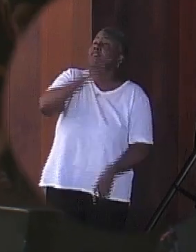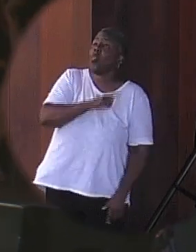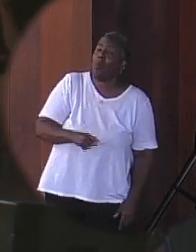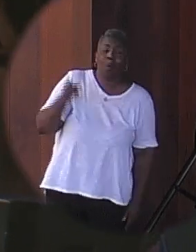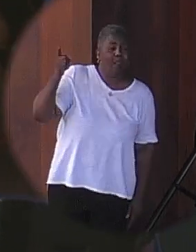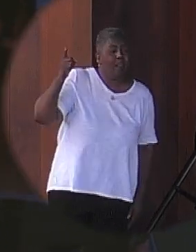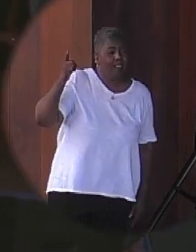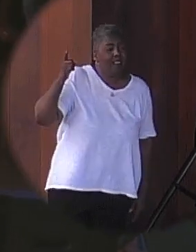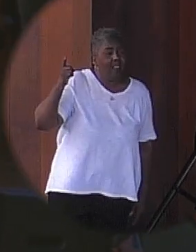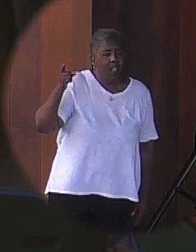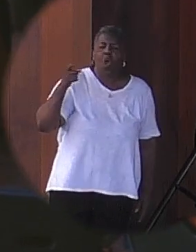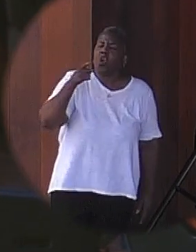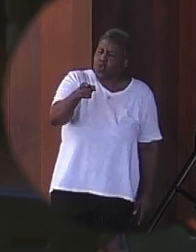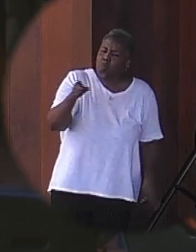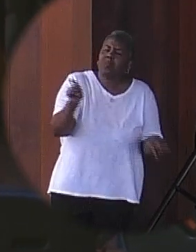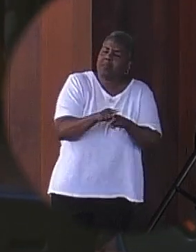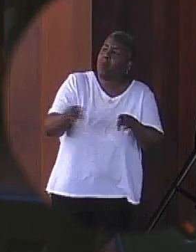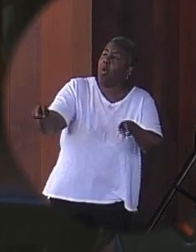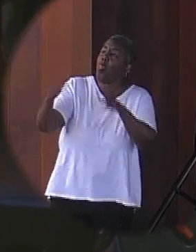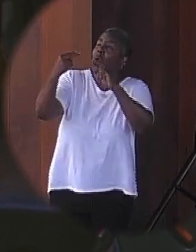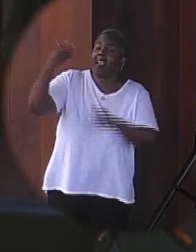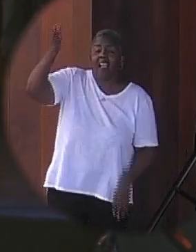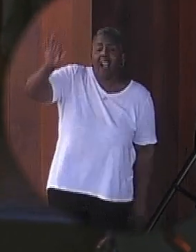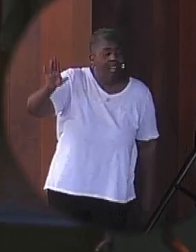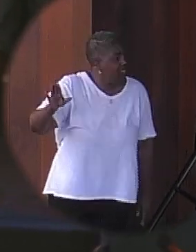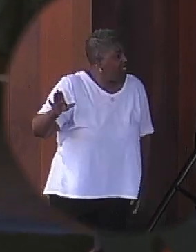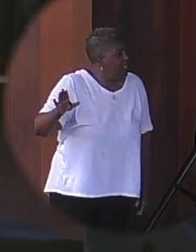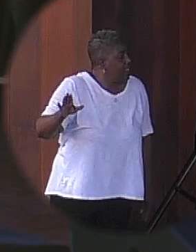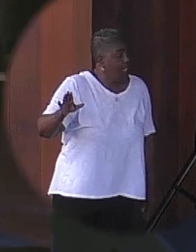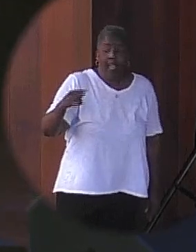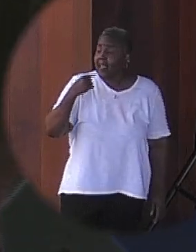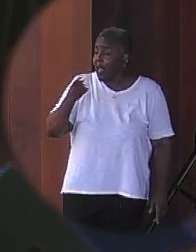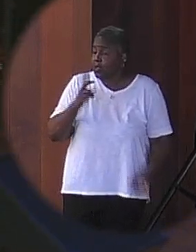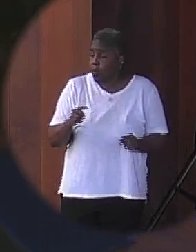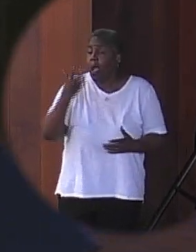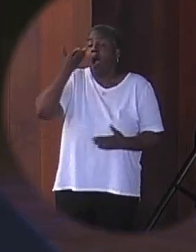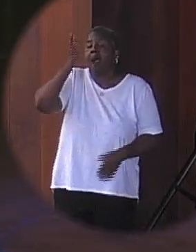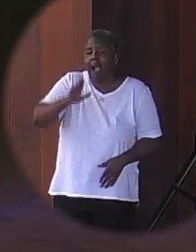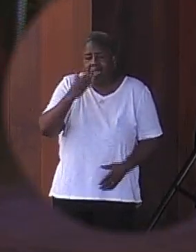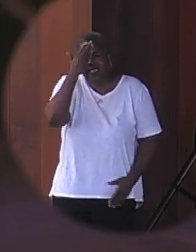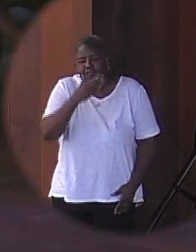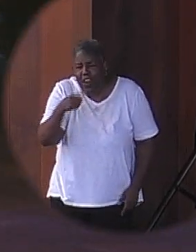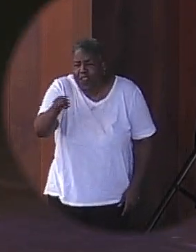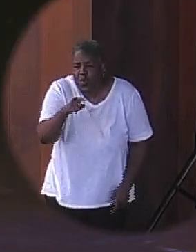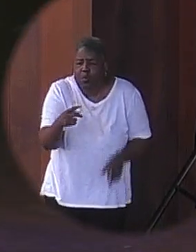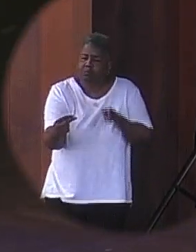Lord, you were looking at God. Do me a favor, tell somebody, tell him he's right in front of you.